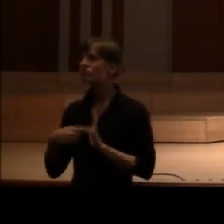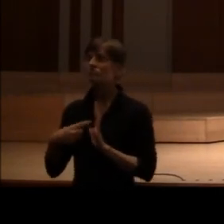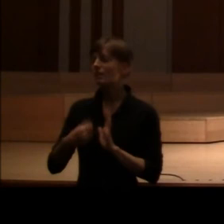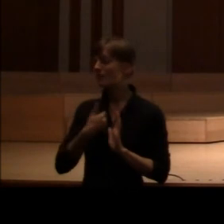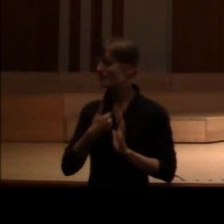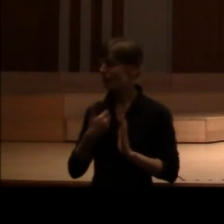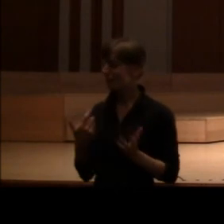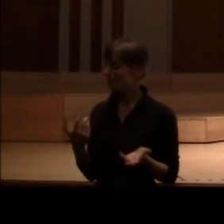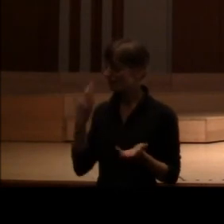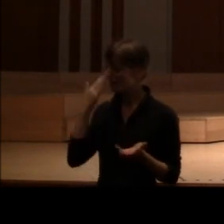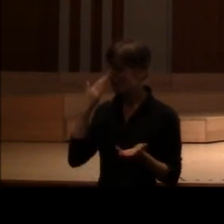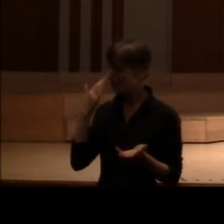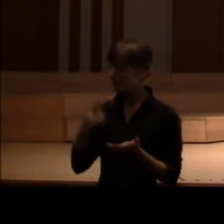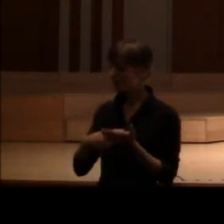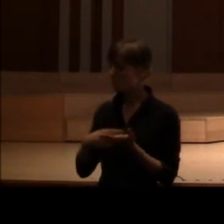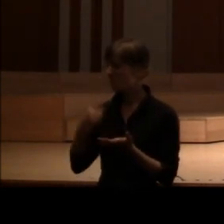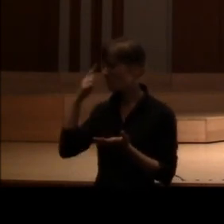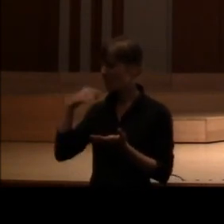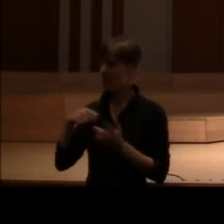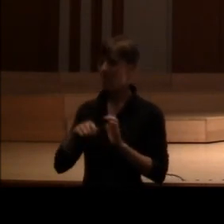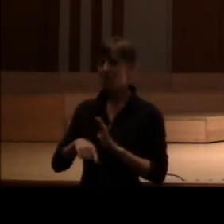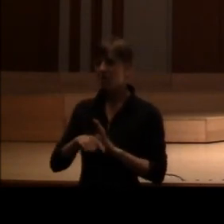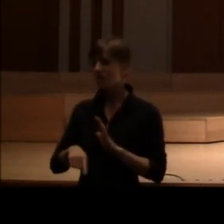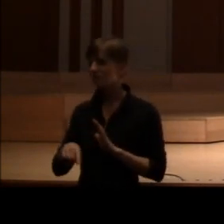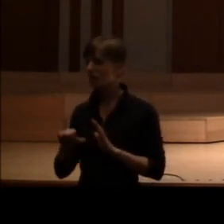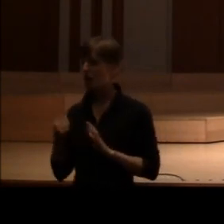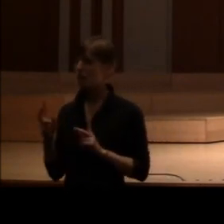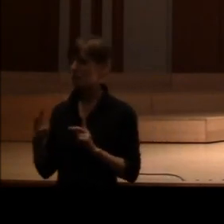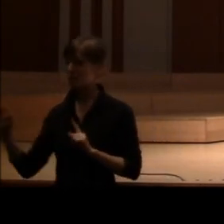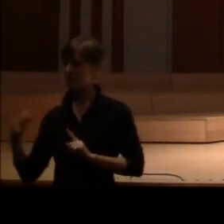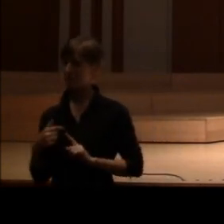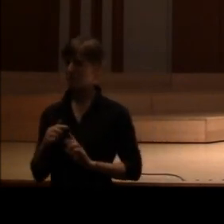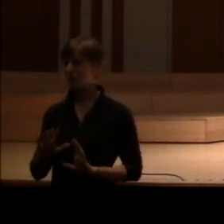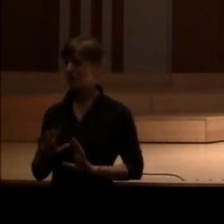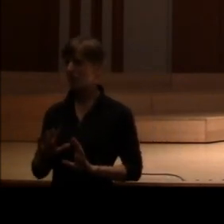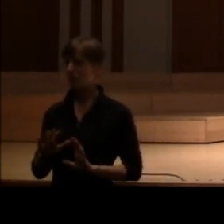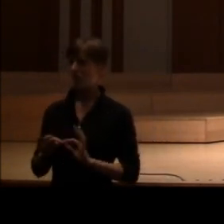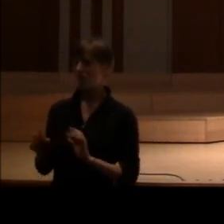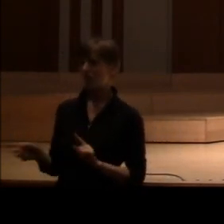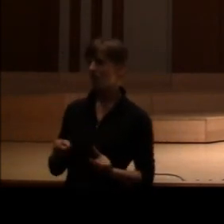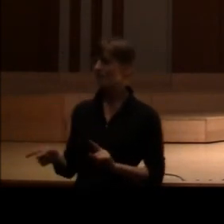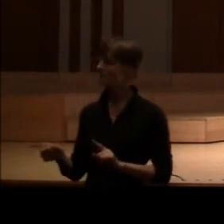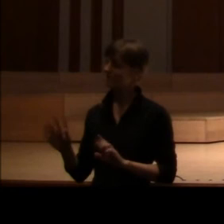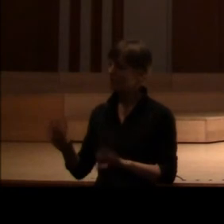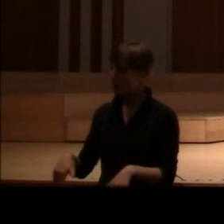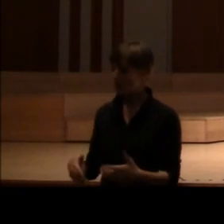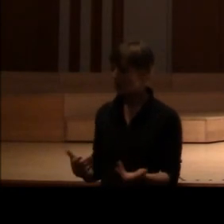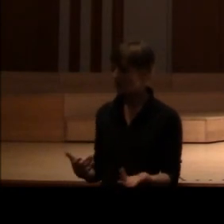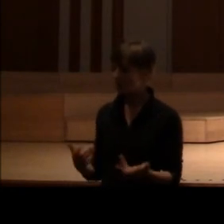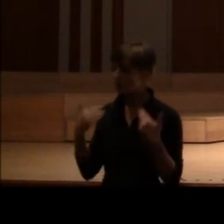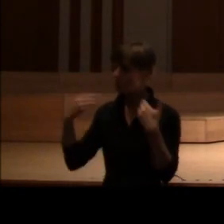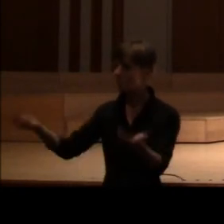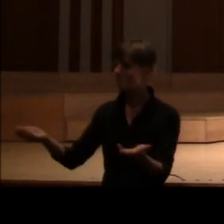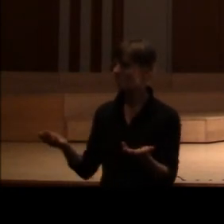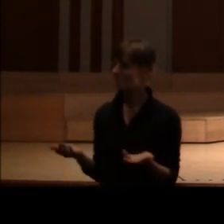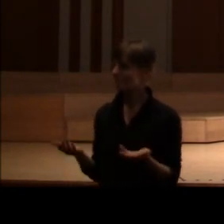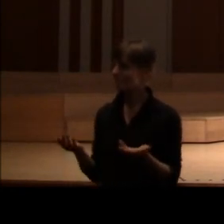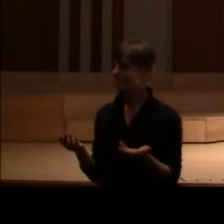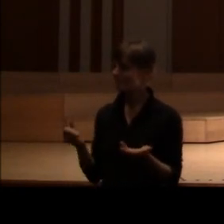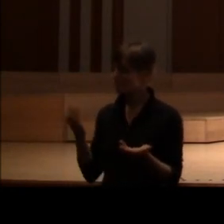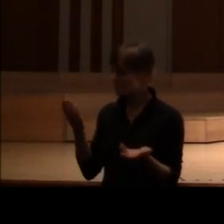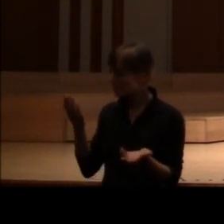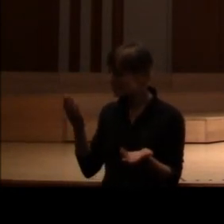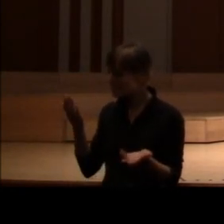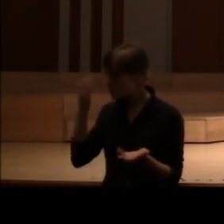amount of perfectionism or that thinking, what will other people think of me, that can narrow that writing so it doesn't have that same, I guess, beauty of